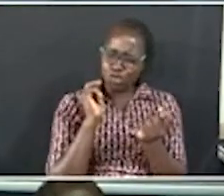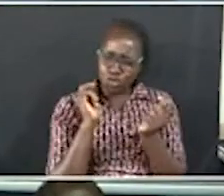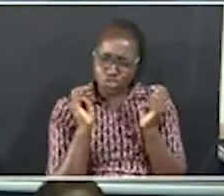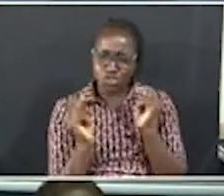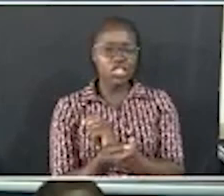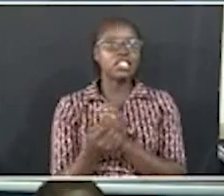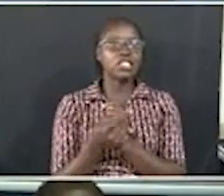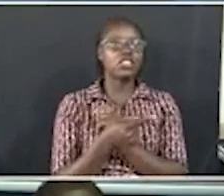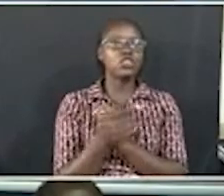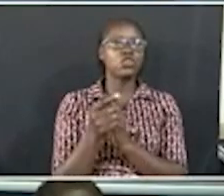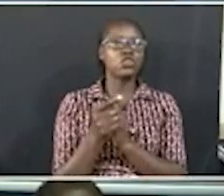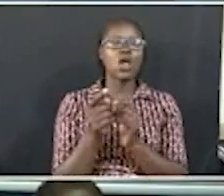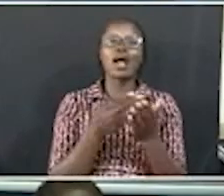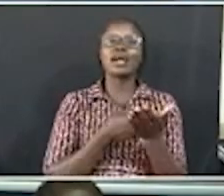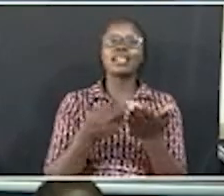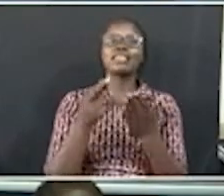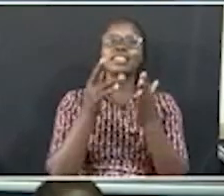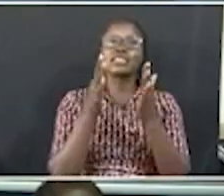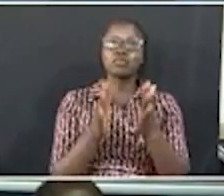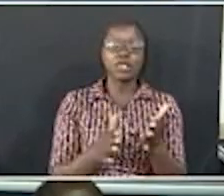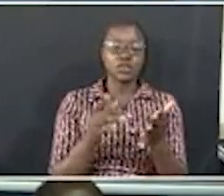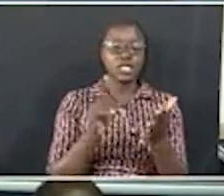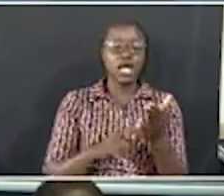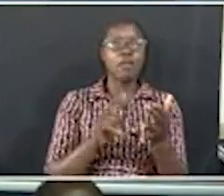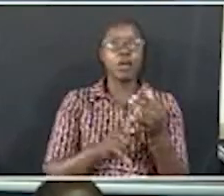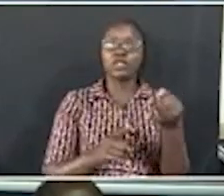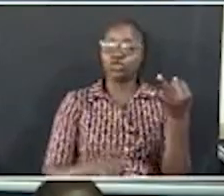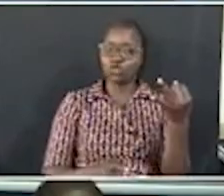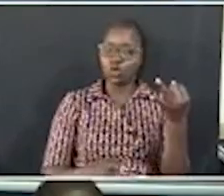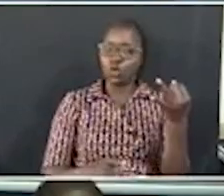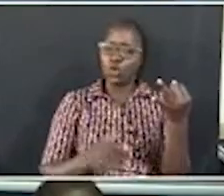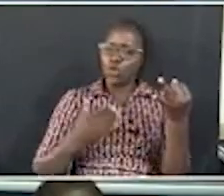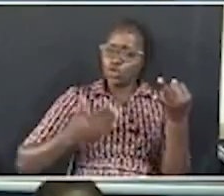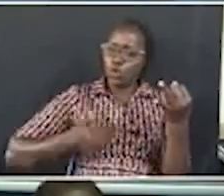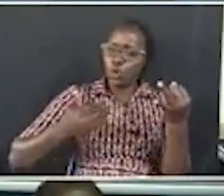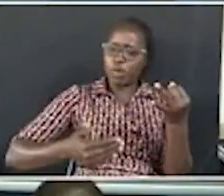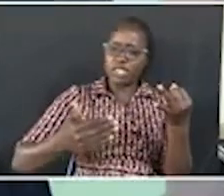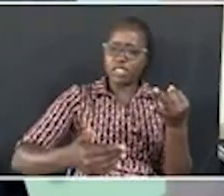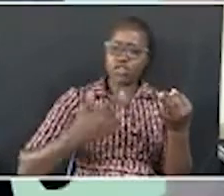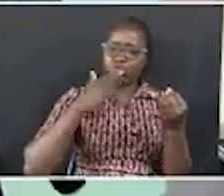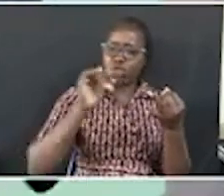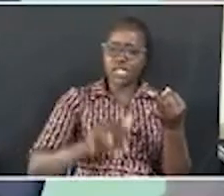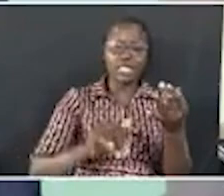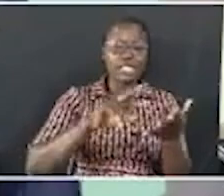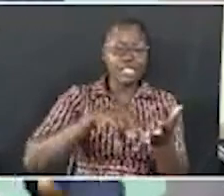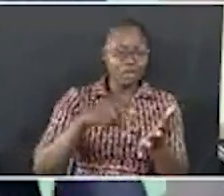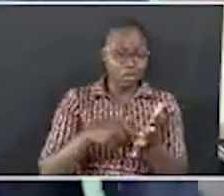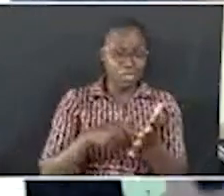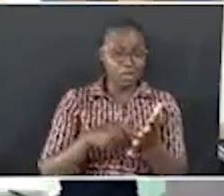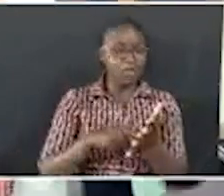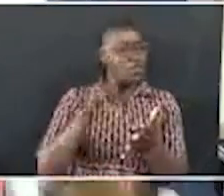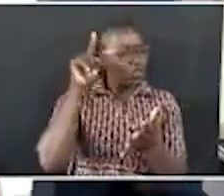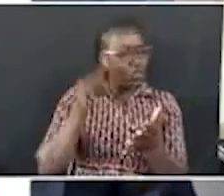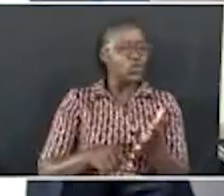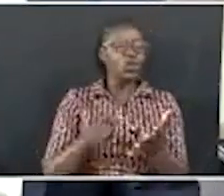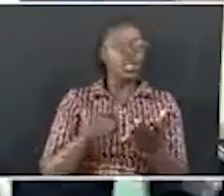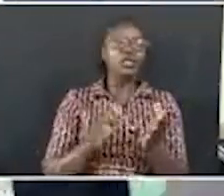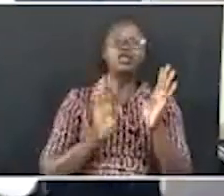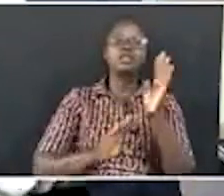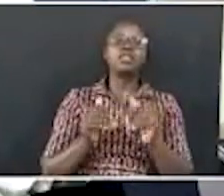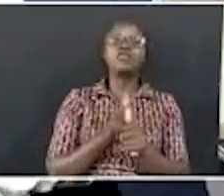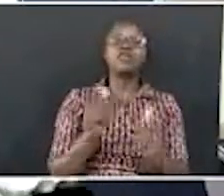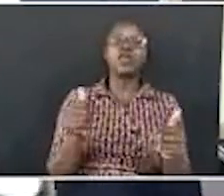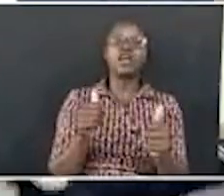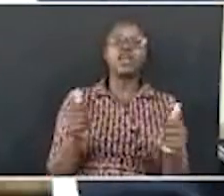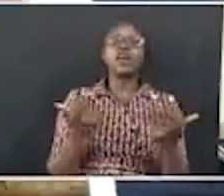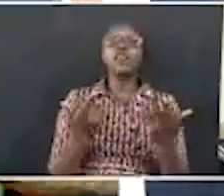one, you are a righteous person. Number two, you persist. So that means you cannot behave well for the